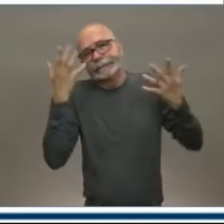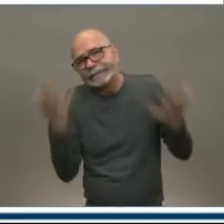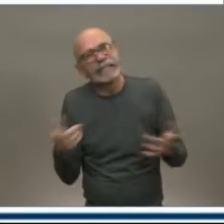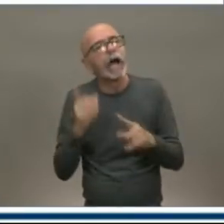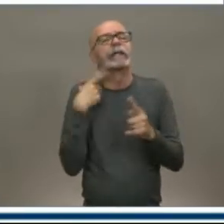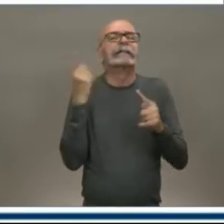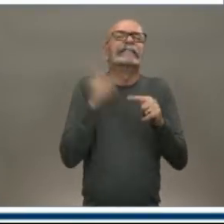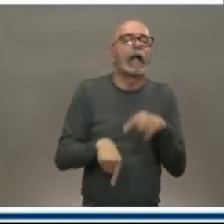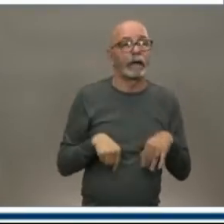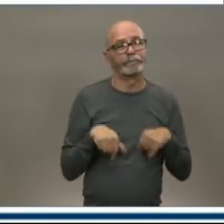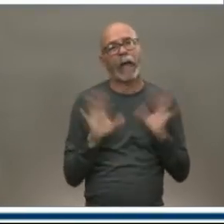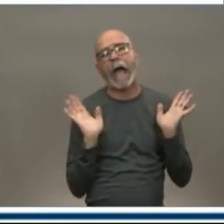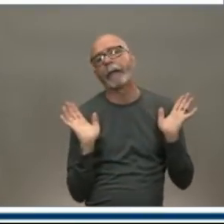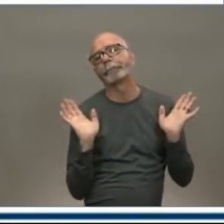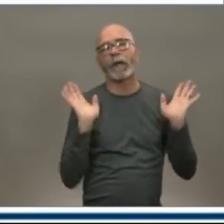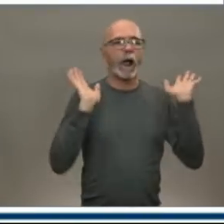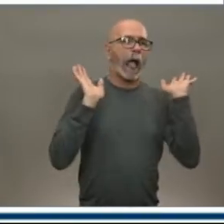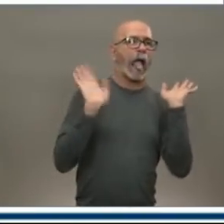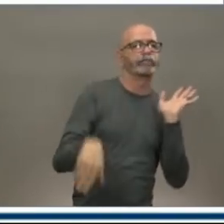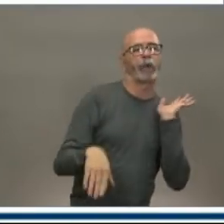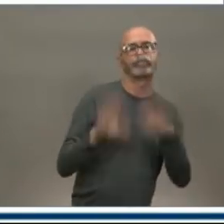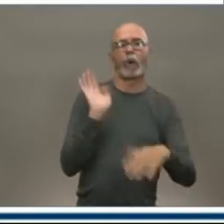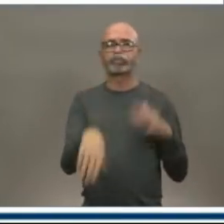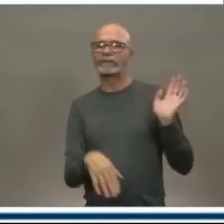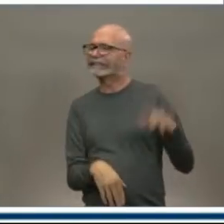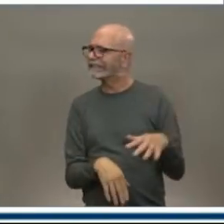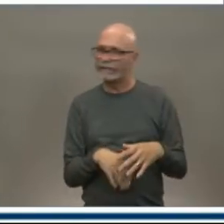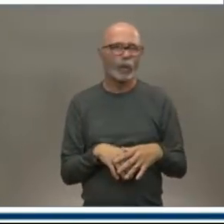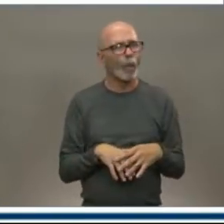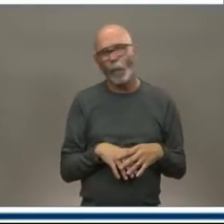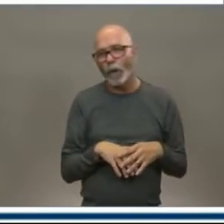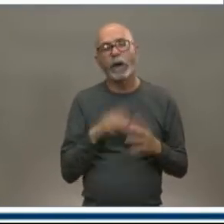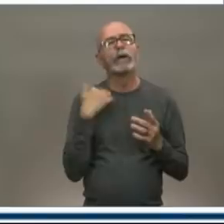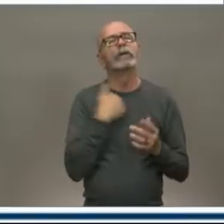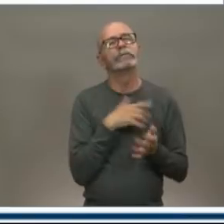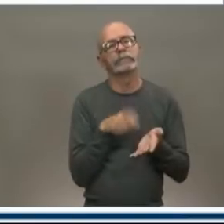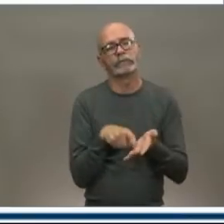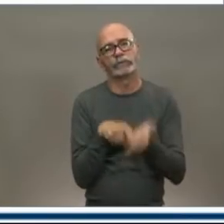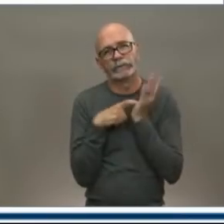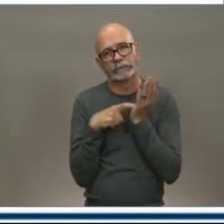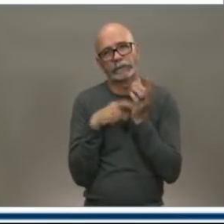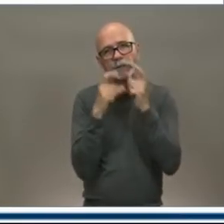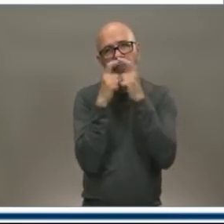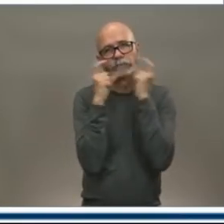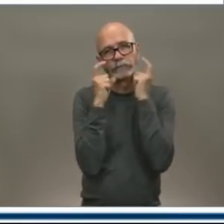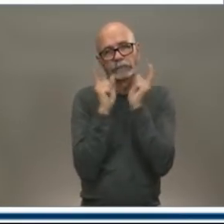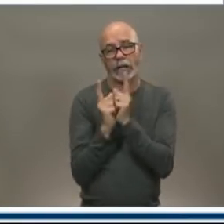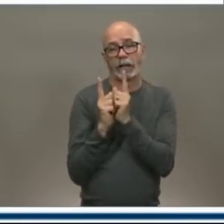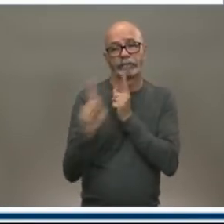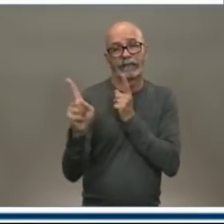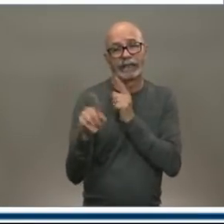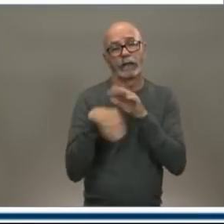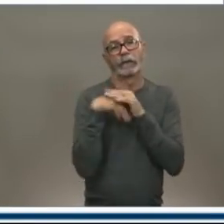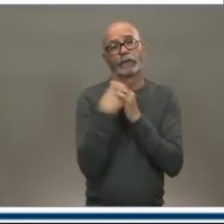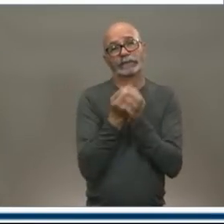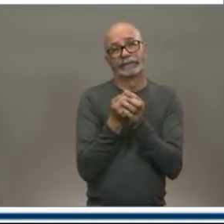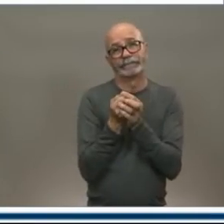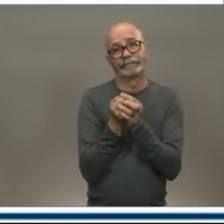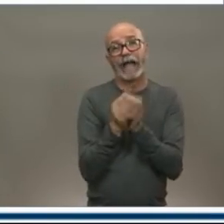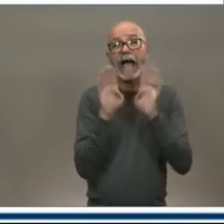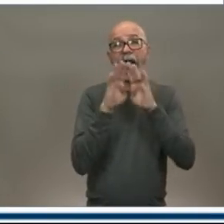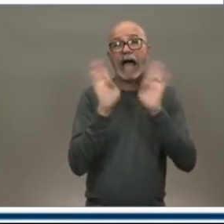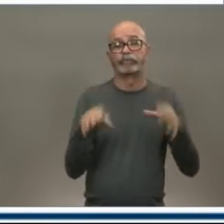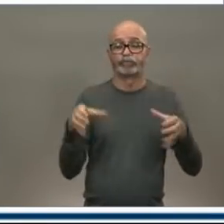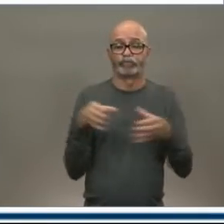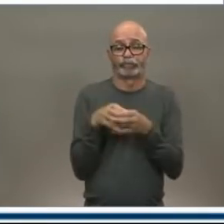we enforced the public health protocols: mandatory masks, distancing, good hand hygiene, household bubbles, and